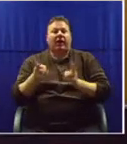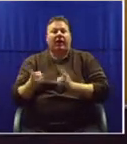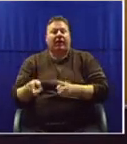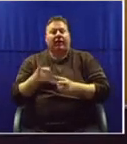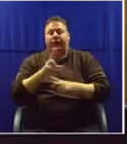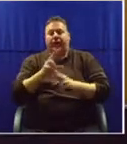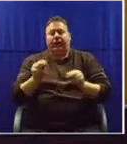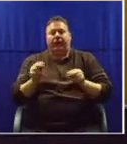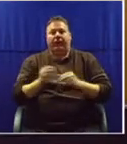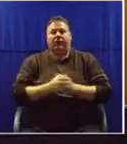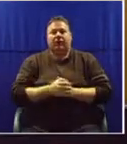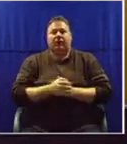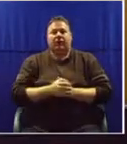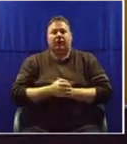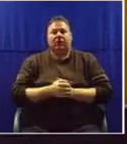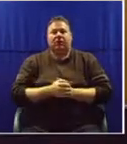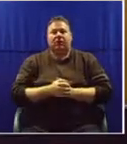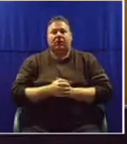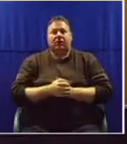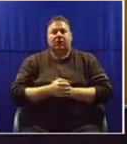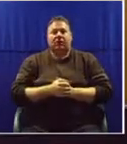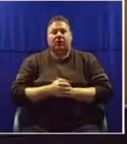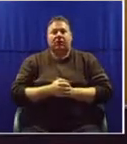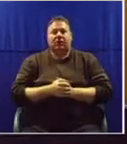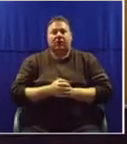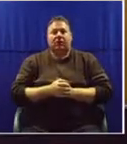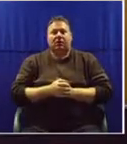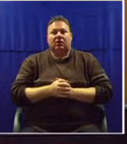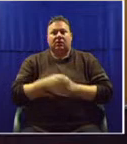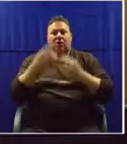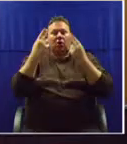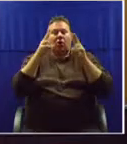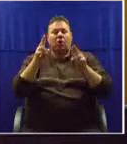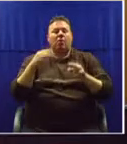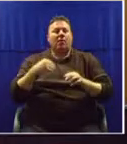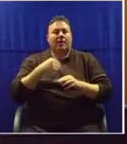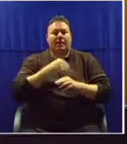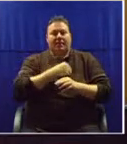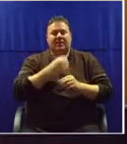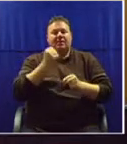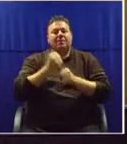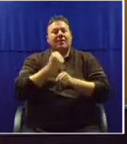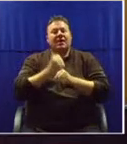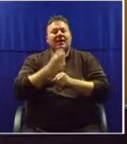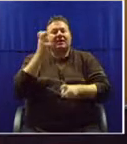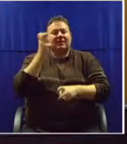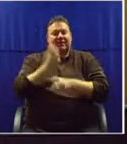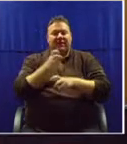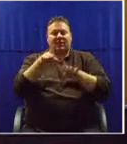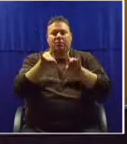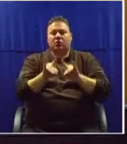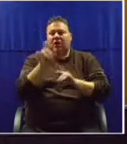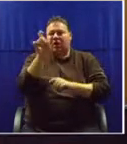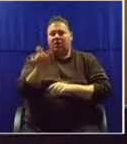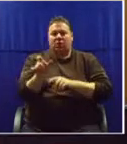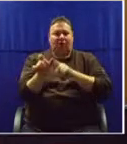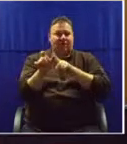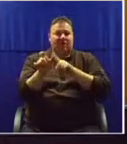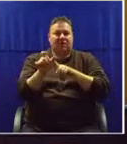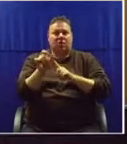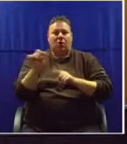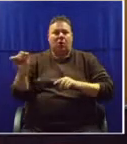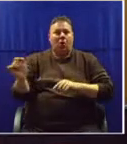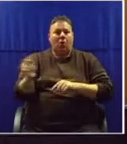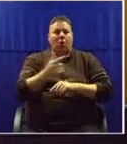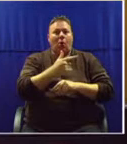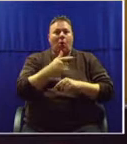And honorable members, it makes it very difficult for a presiding officer when everybody is